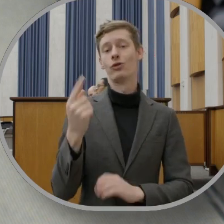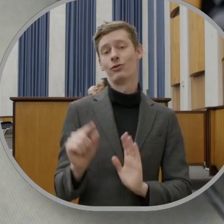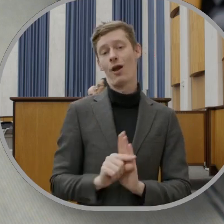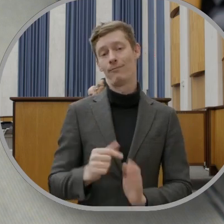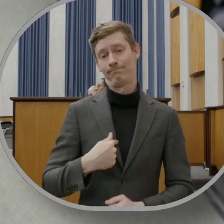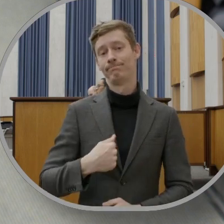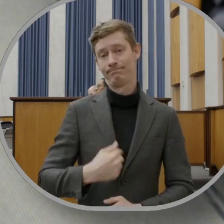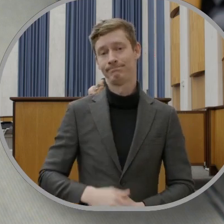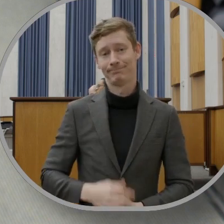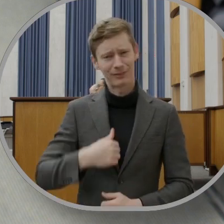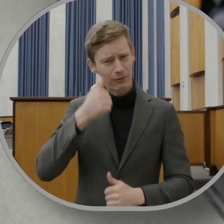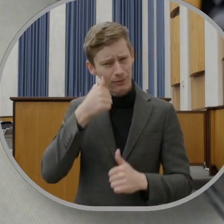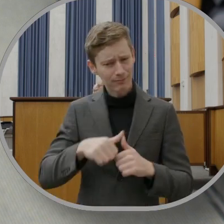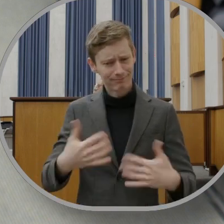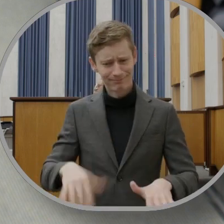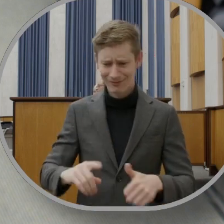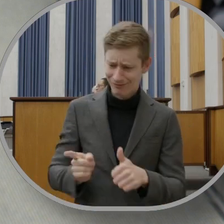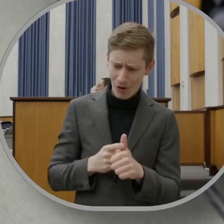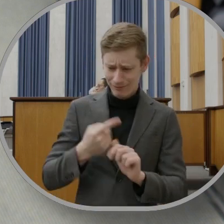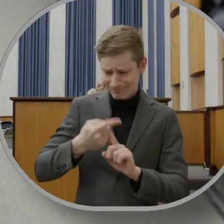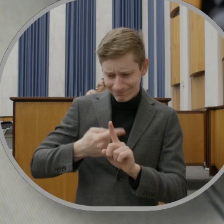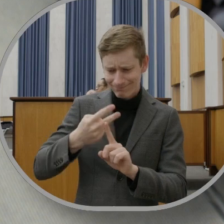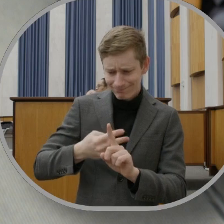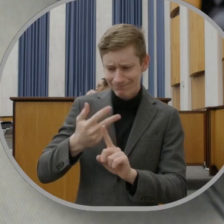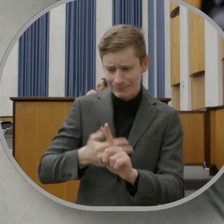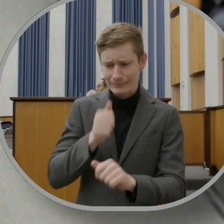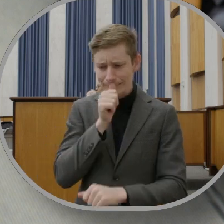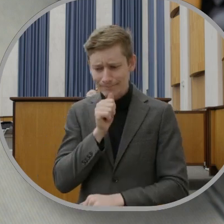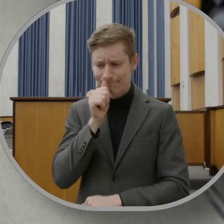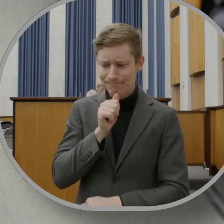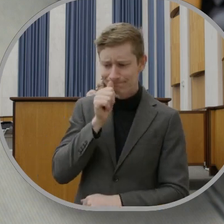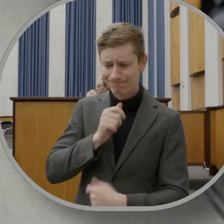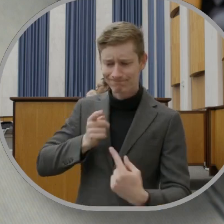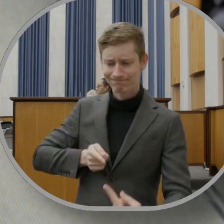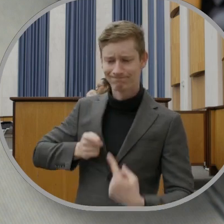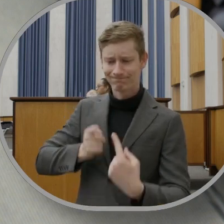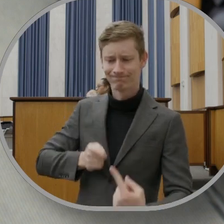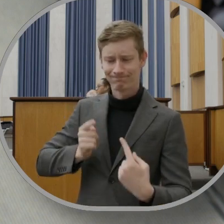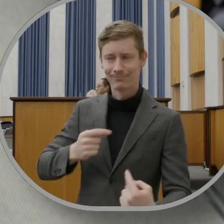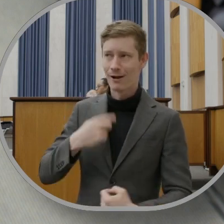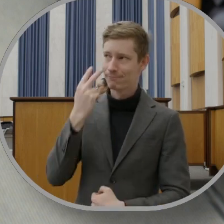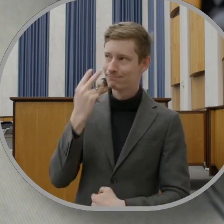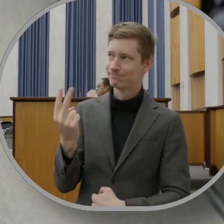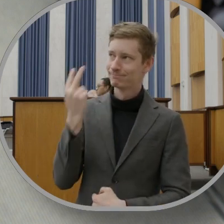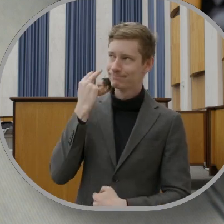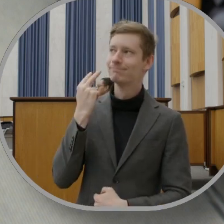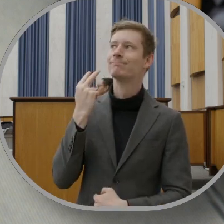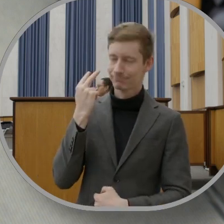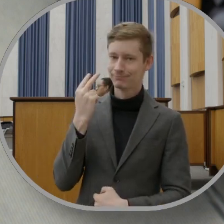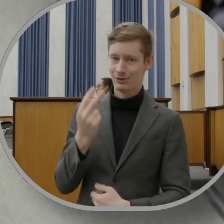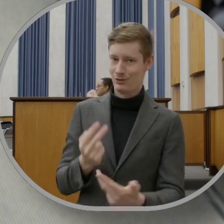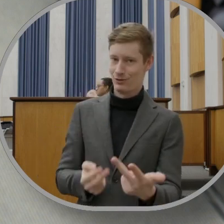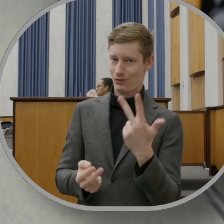remember how tough it was those first couple months. I can recall vividly 3 different reading groups, the